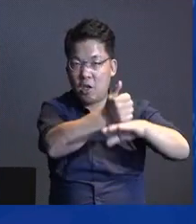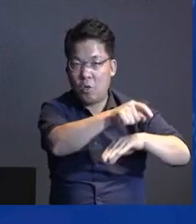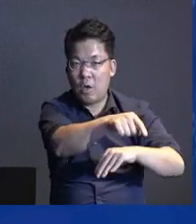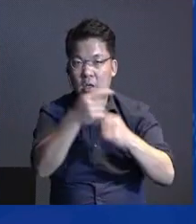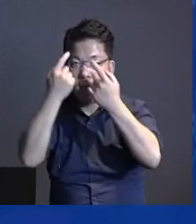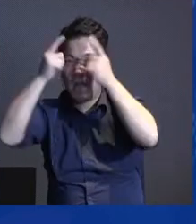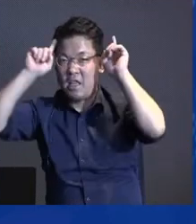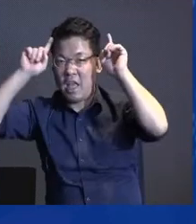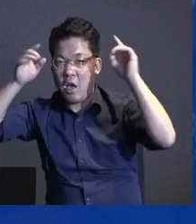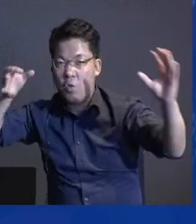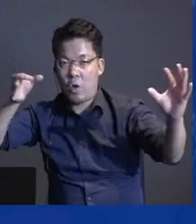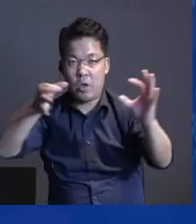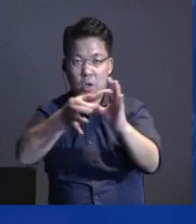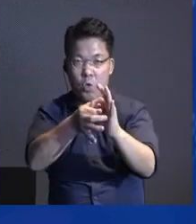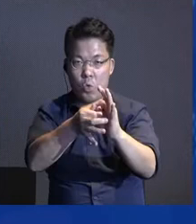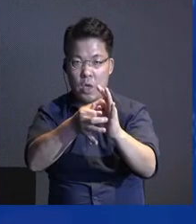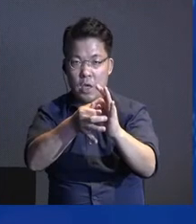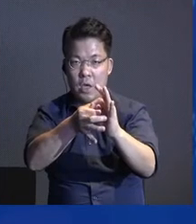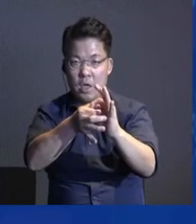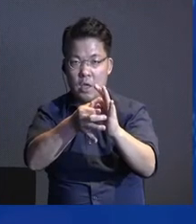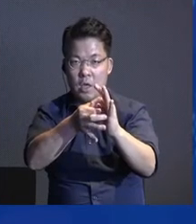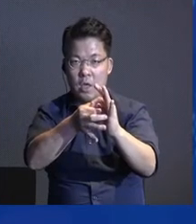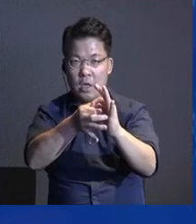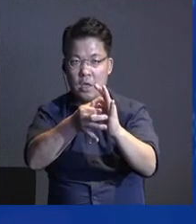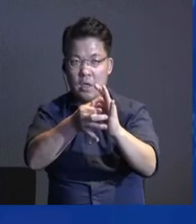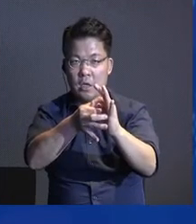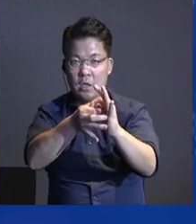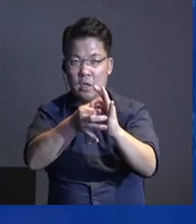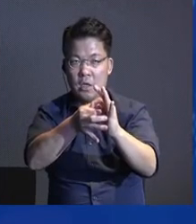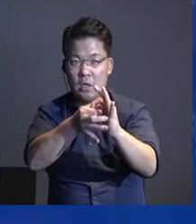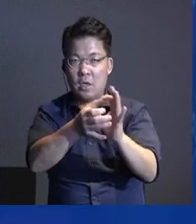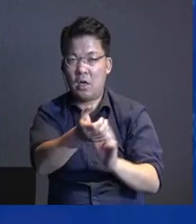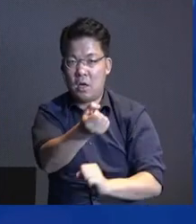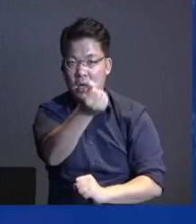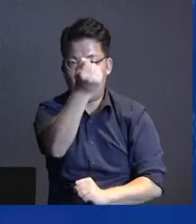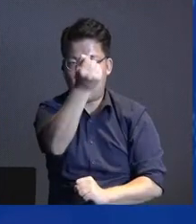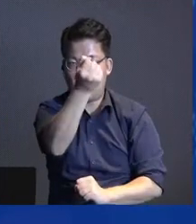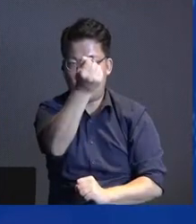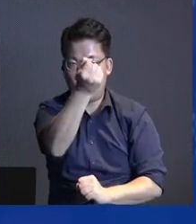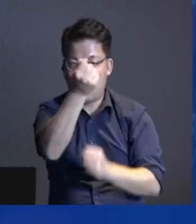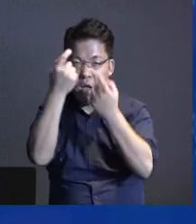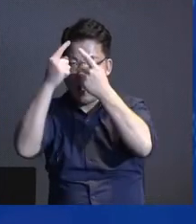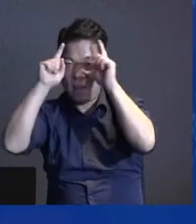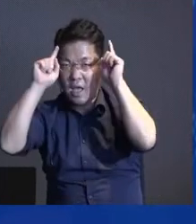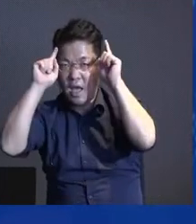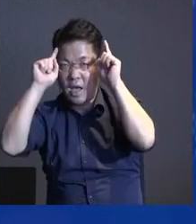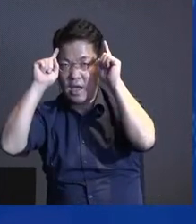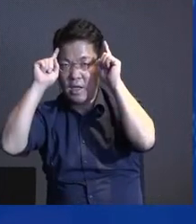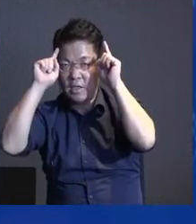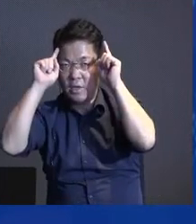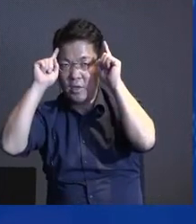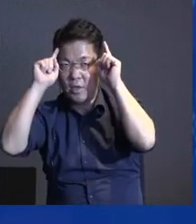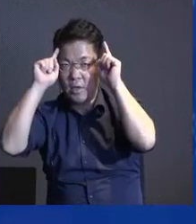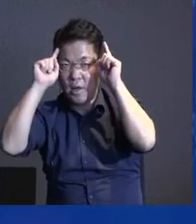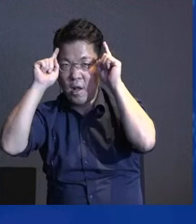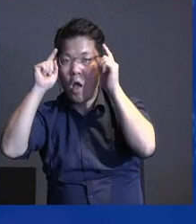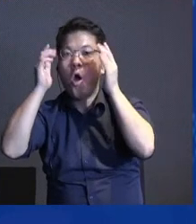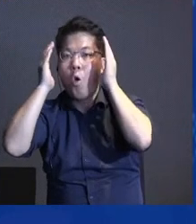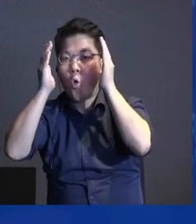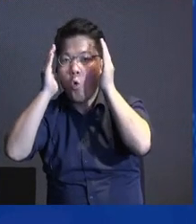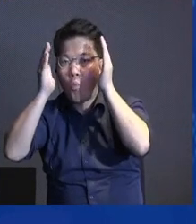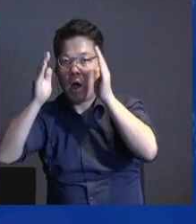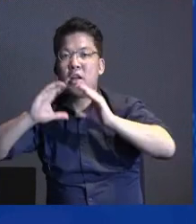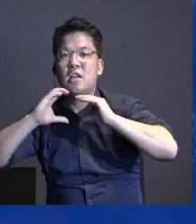findings and discussions also in their learning groups and are going now further, especially also with being